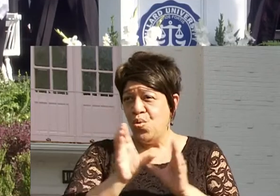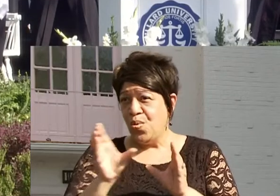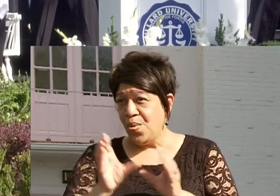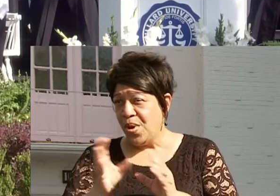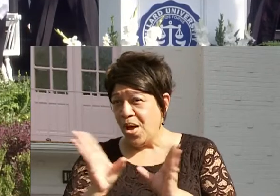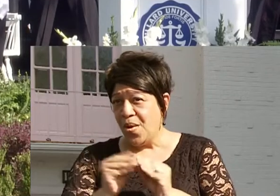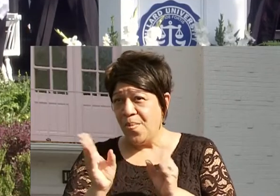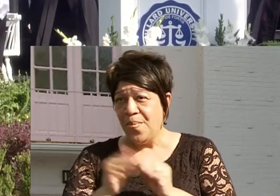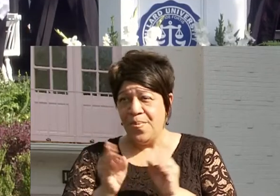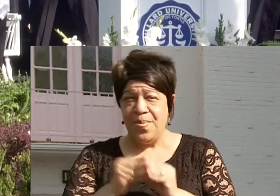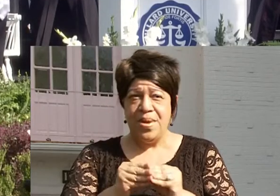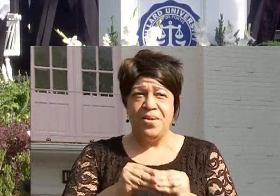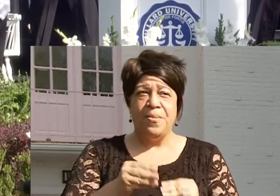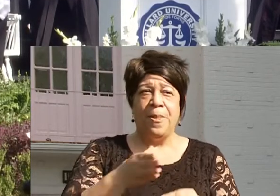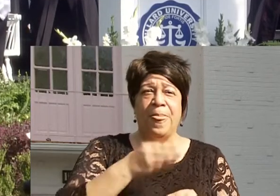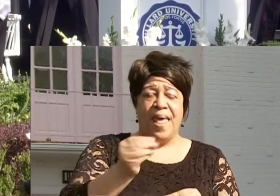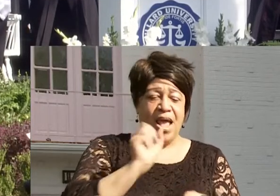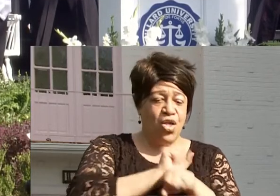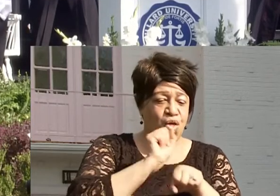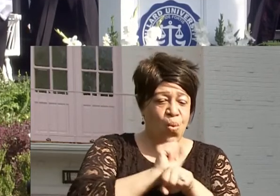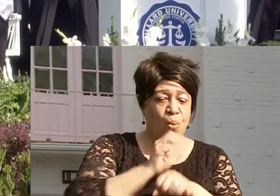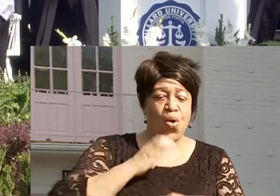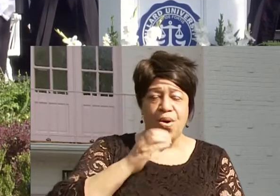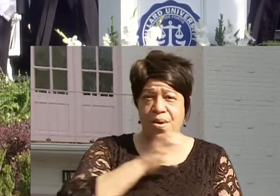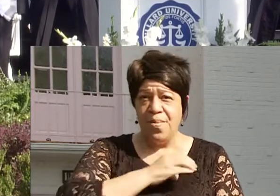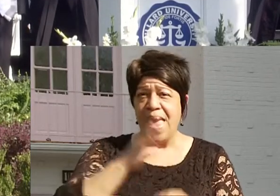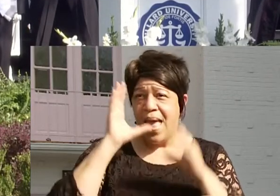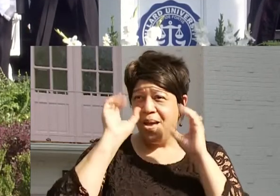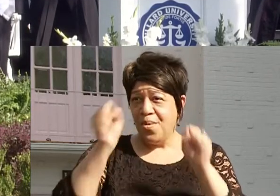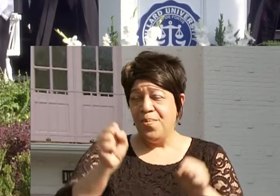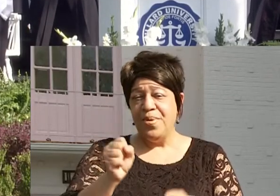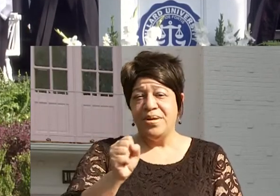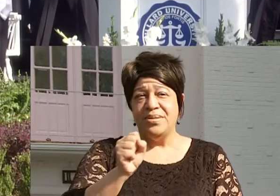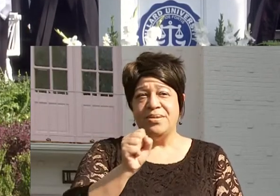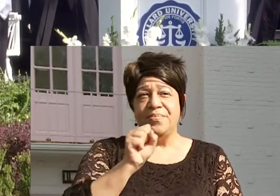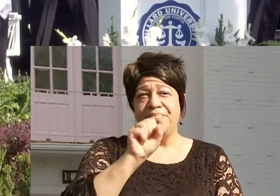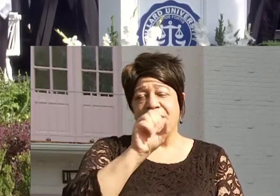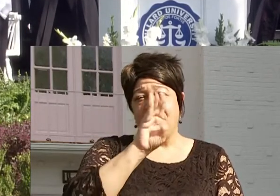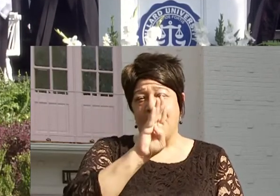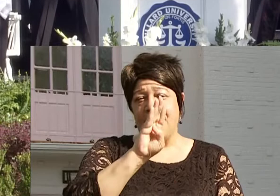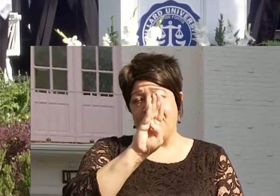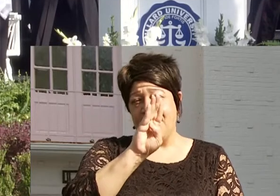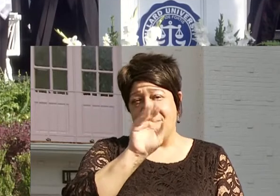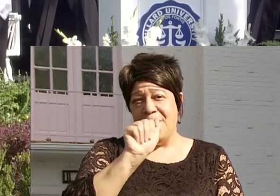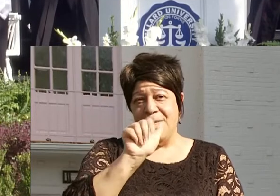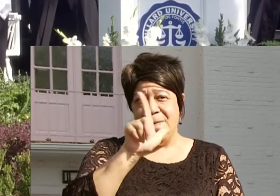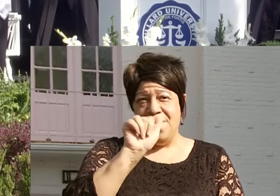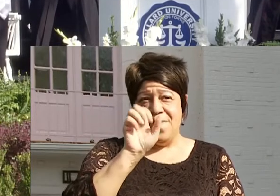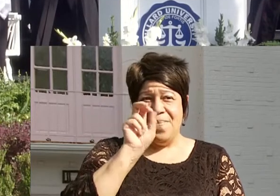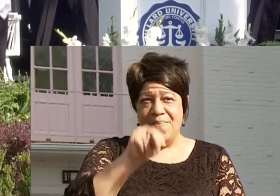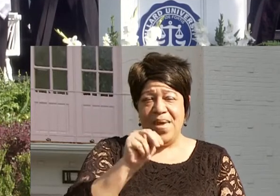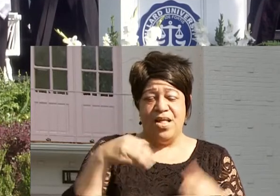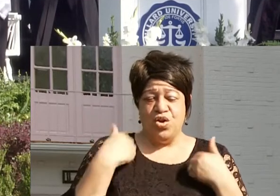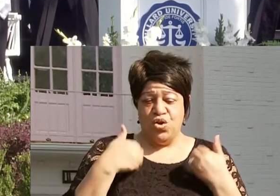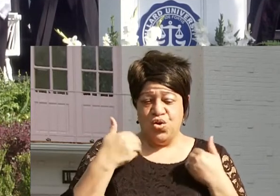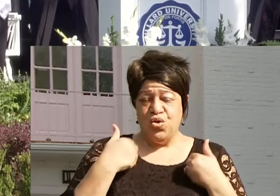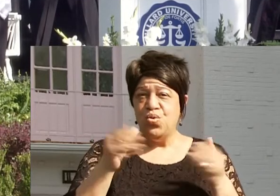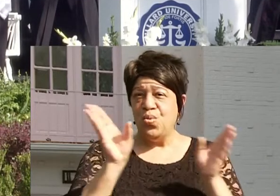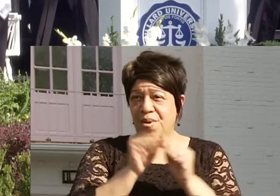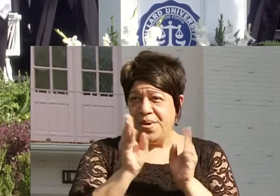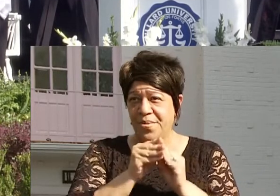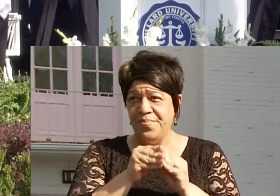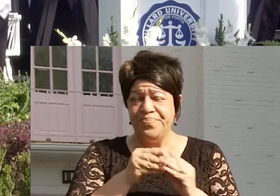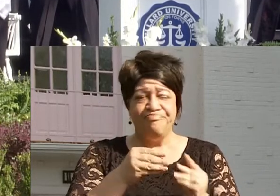NAACP National Youth Work Committee, and president of the Dallas NAACP Youth Council.